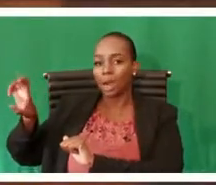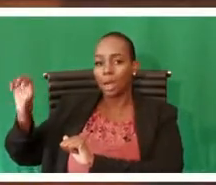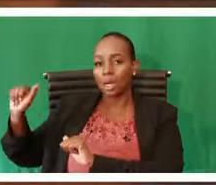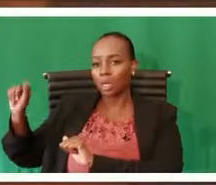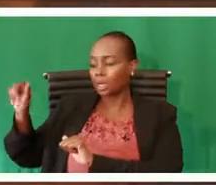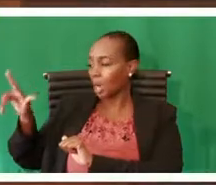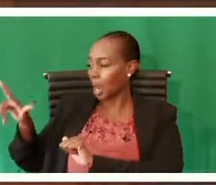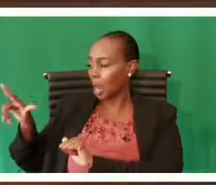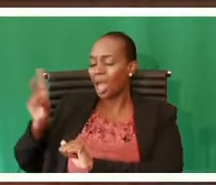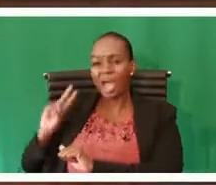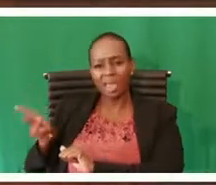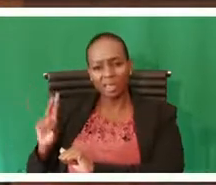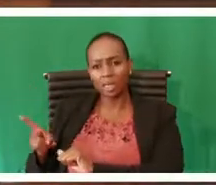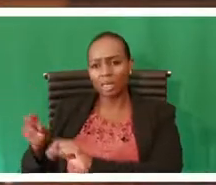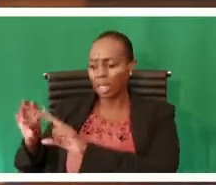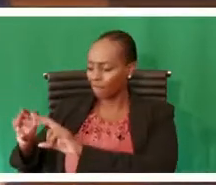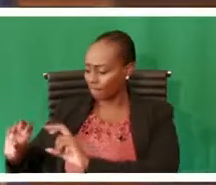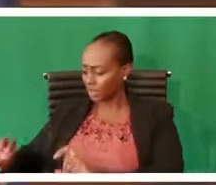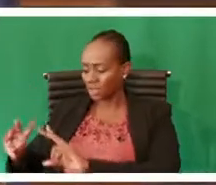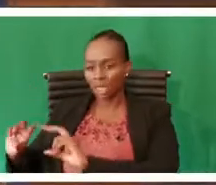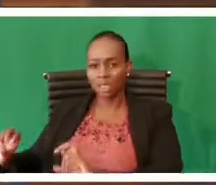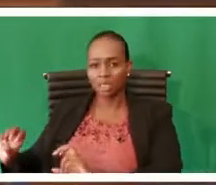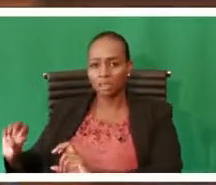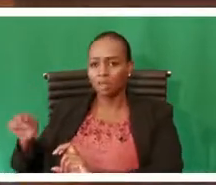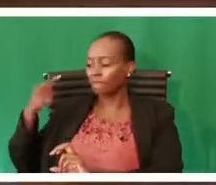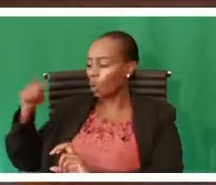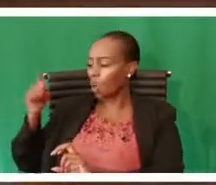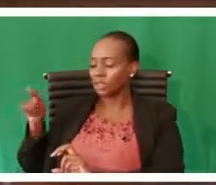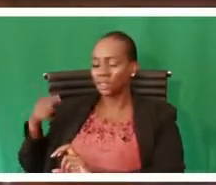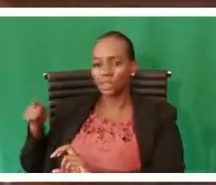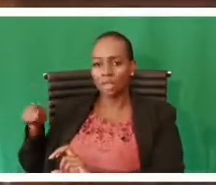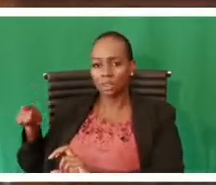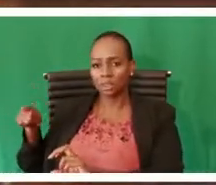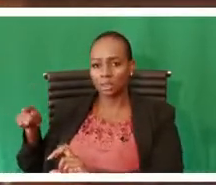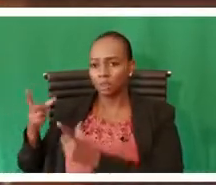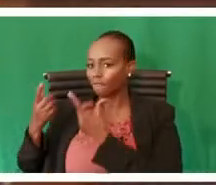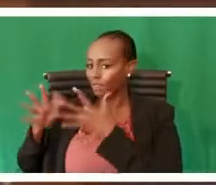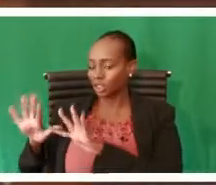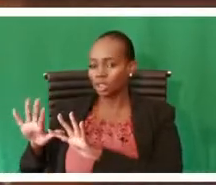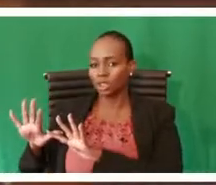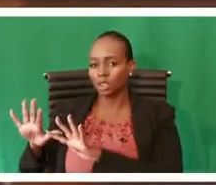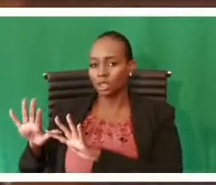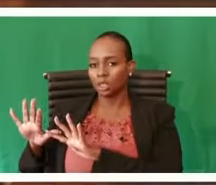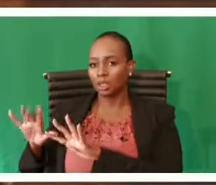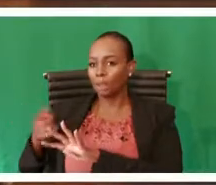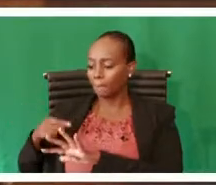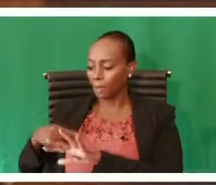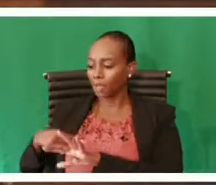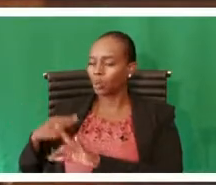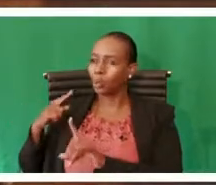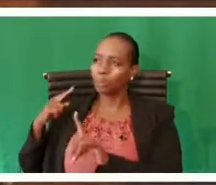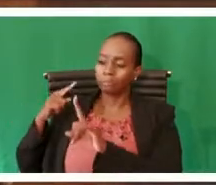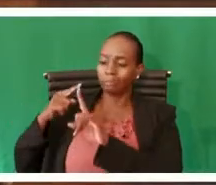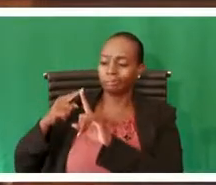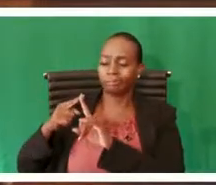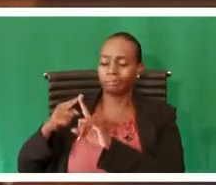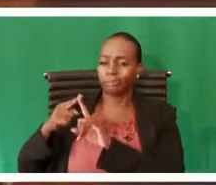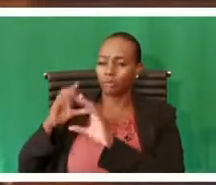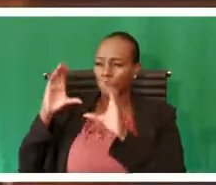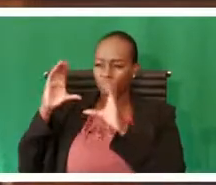investigation by the Auditor General Forensic, but our intention is to look at a different mechanism, a